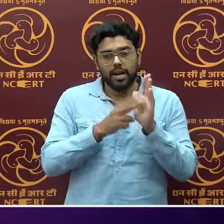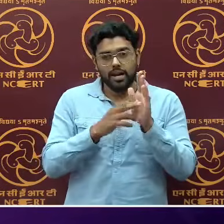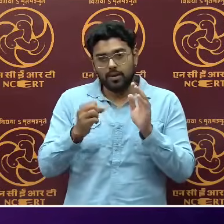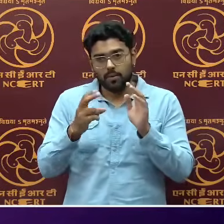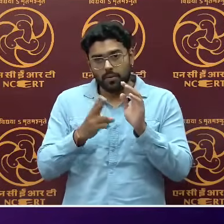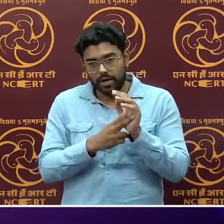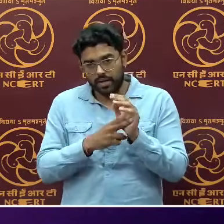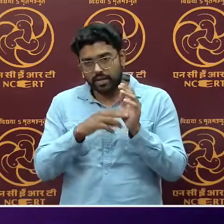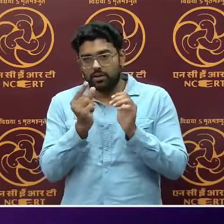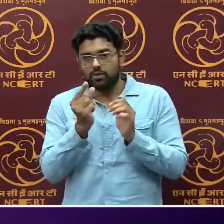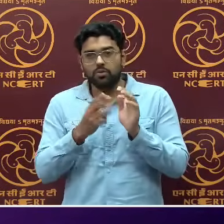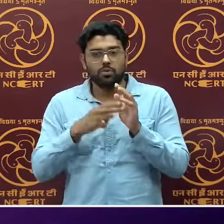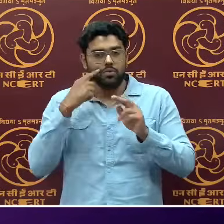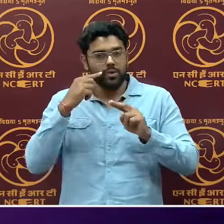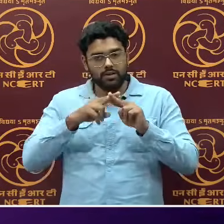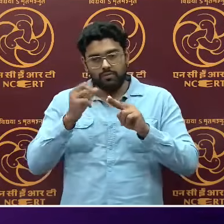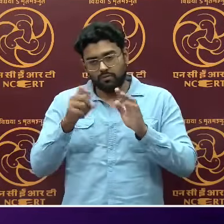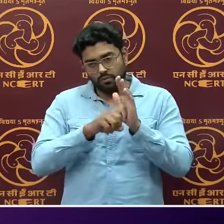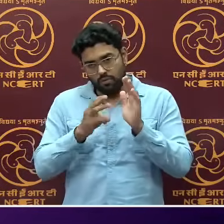on composition, we